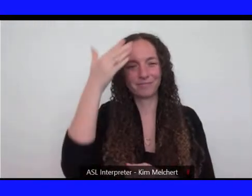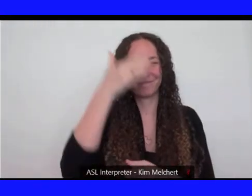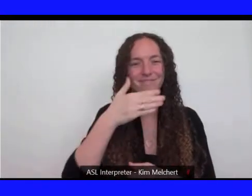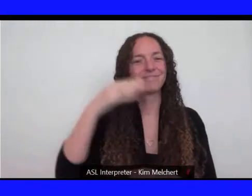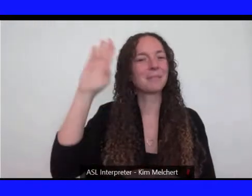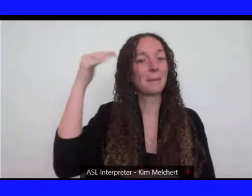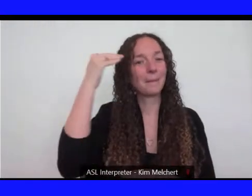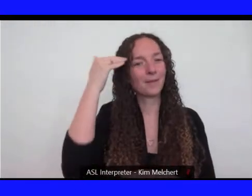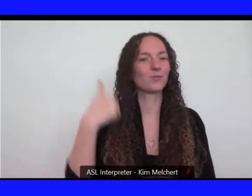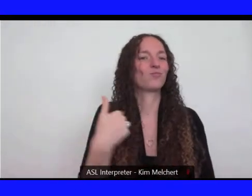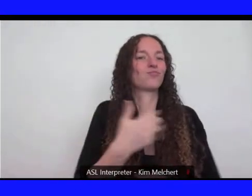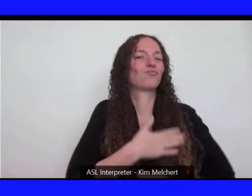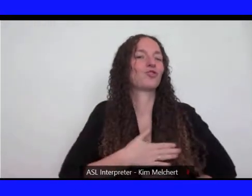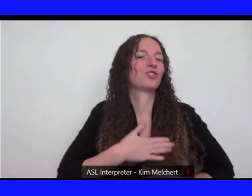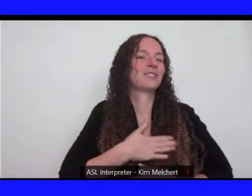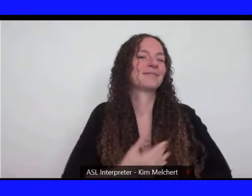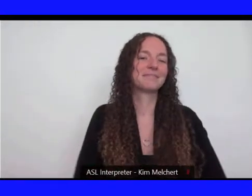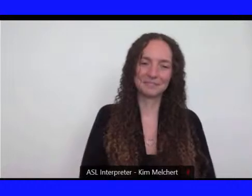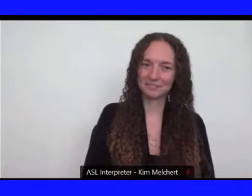everybody for making it happen.